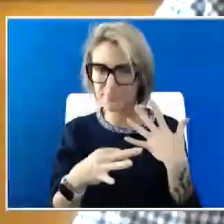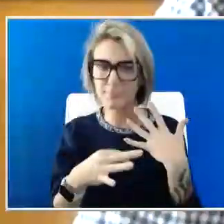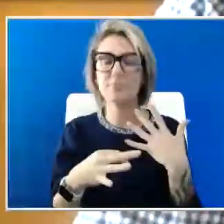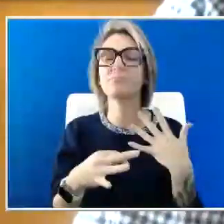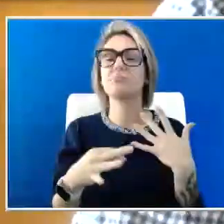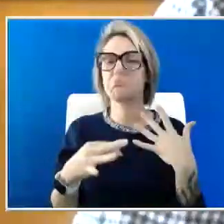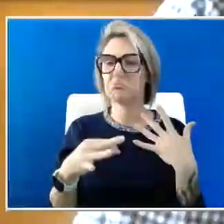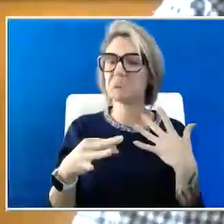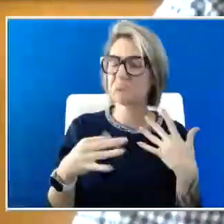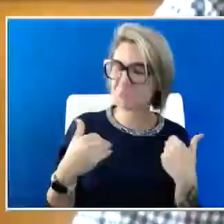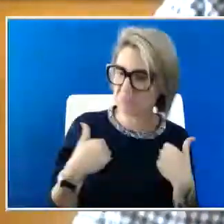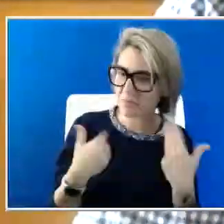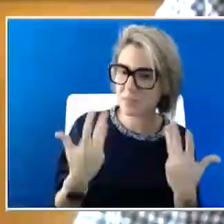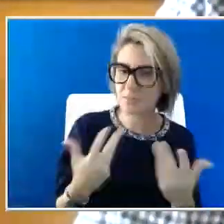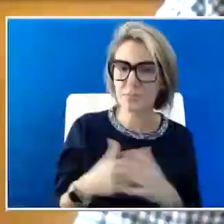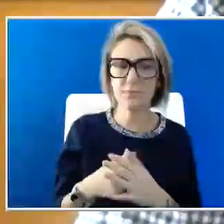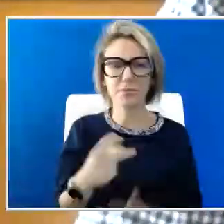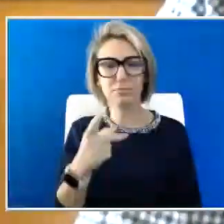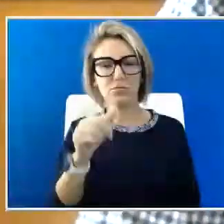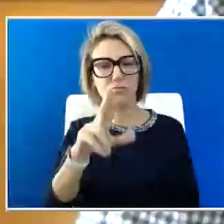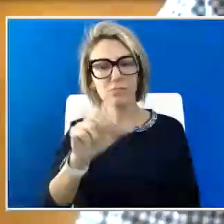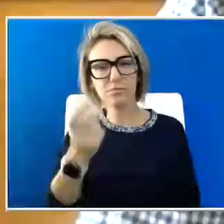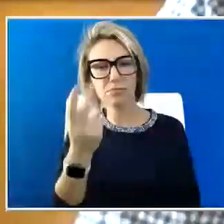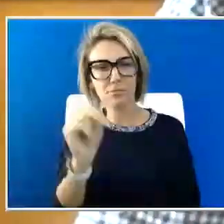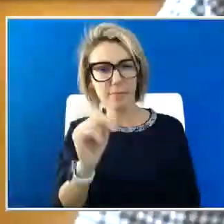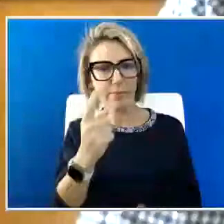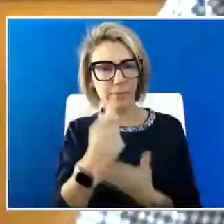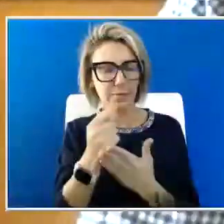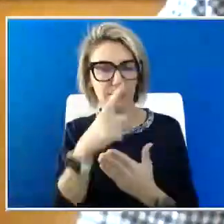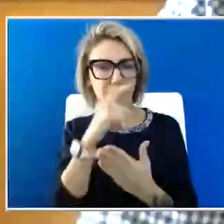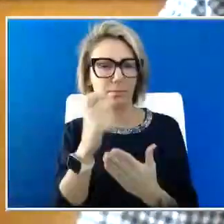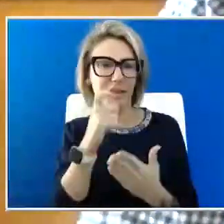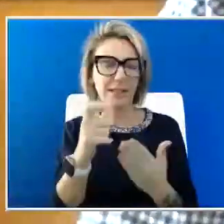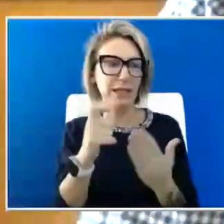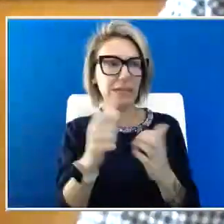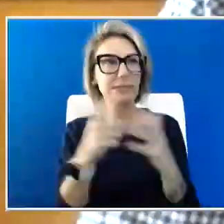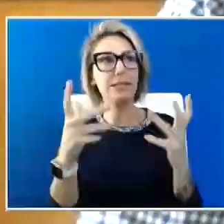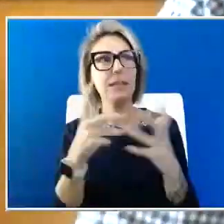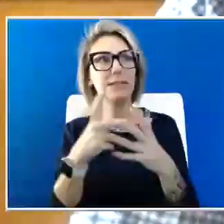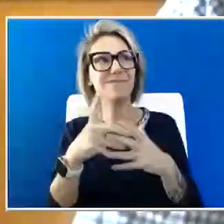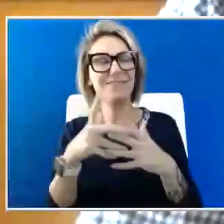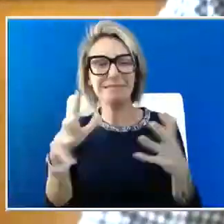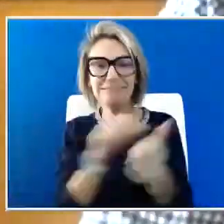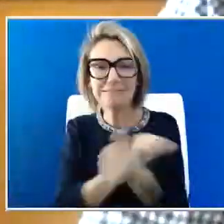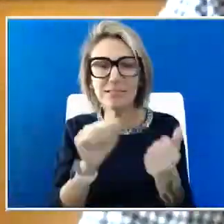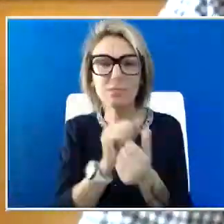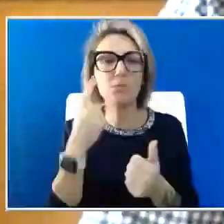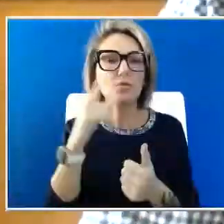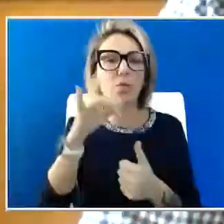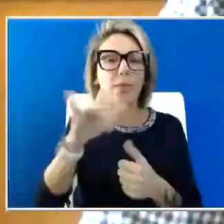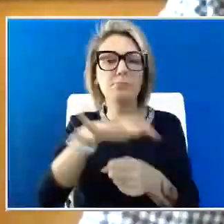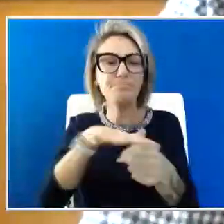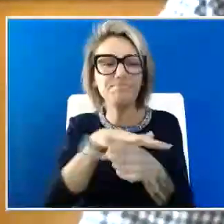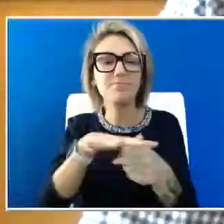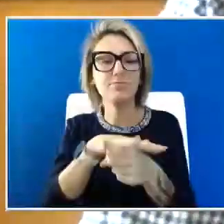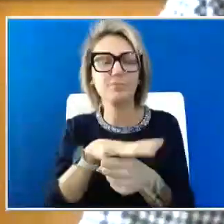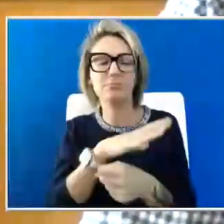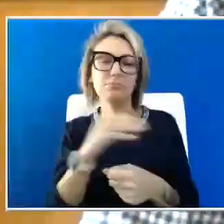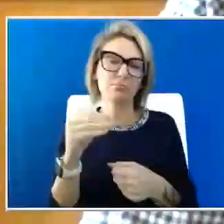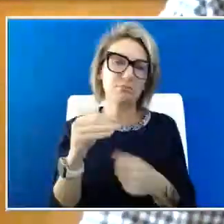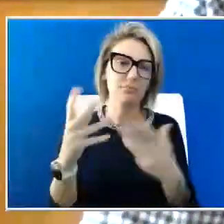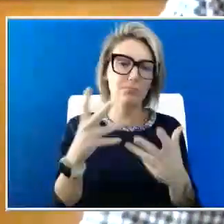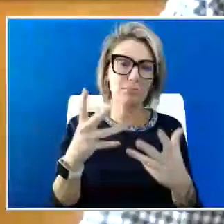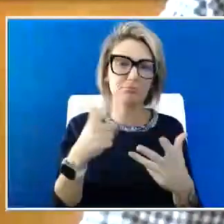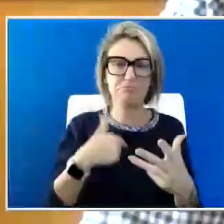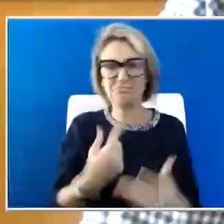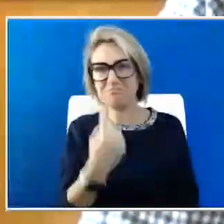had, and proton therapy, because of the less damage to the exit area and around there, I thought that